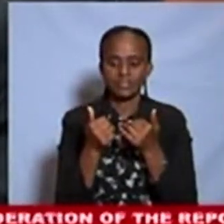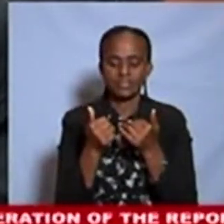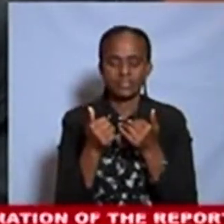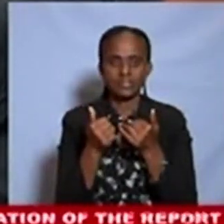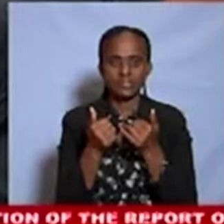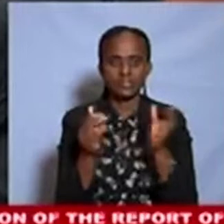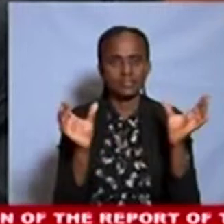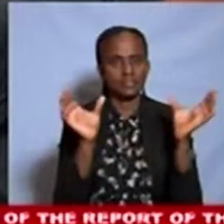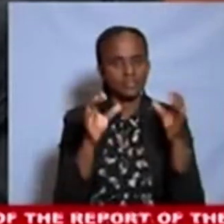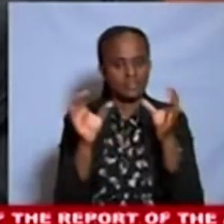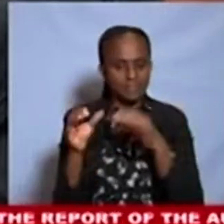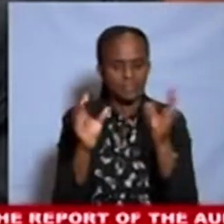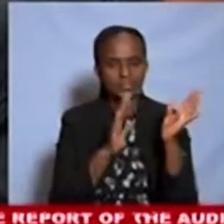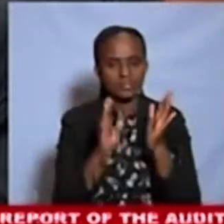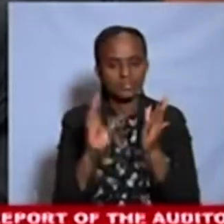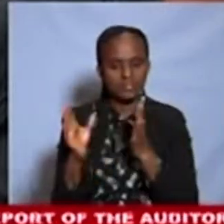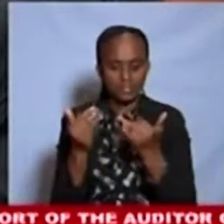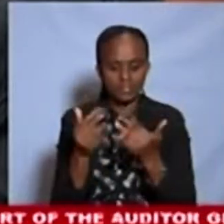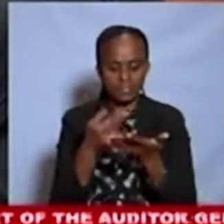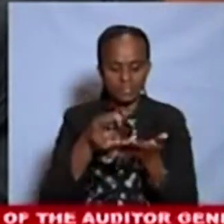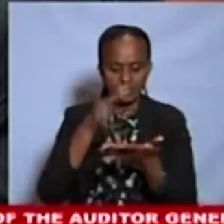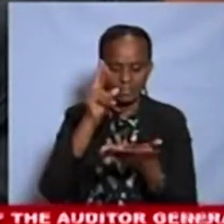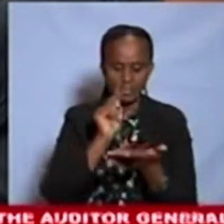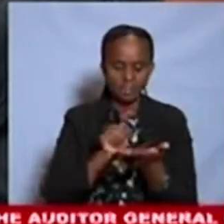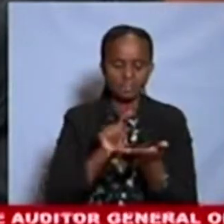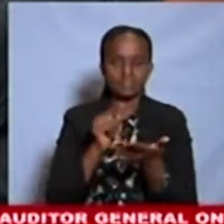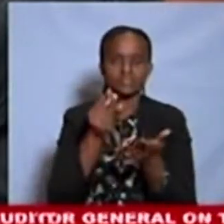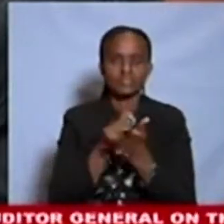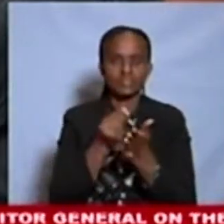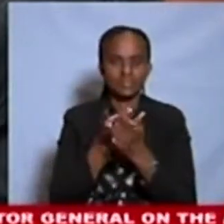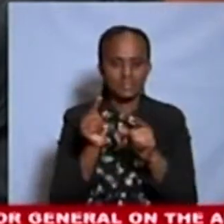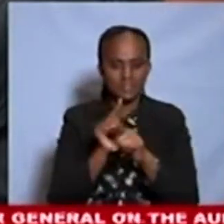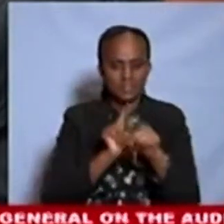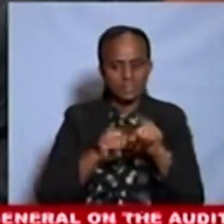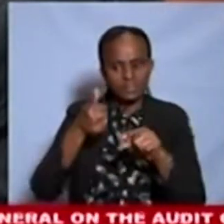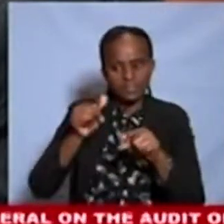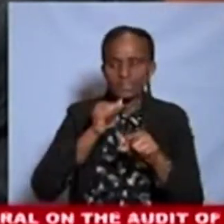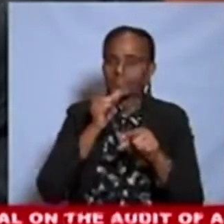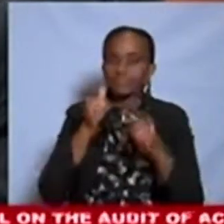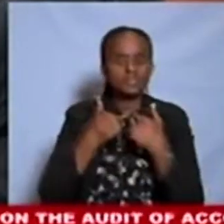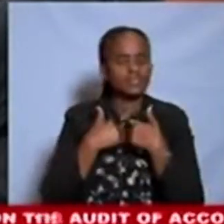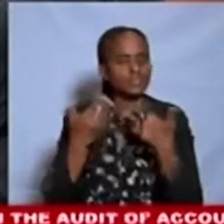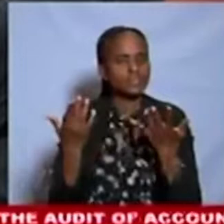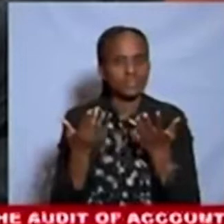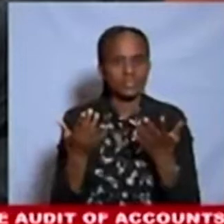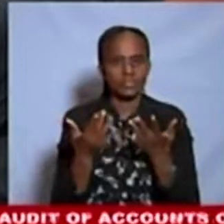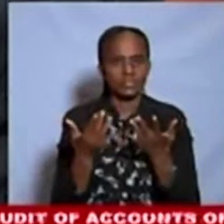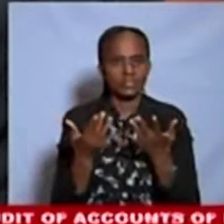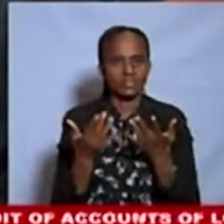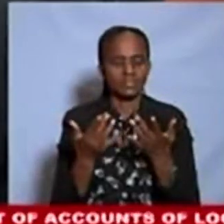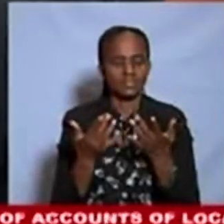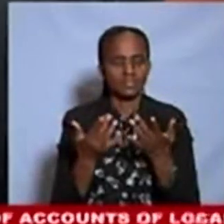the council planned to raise this fund, and because you didn't have